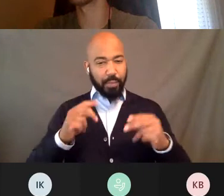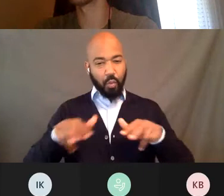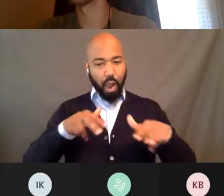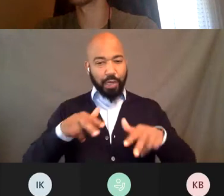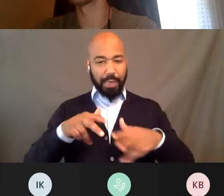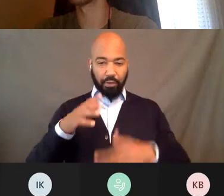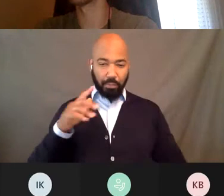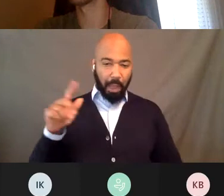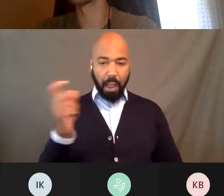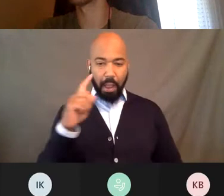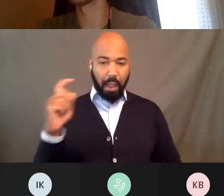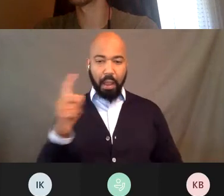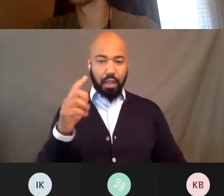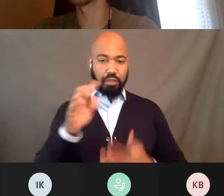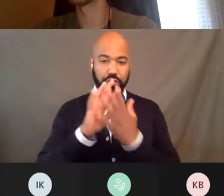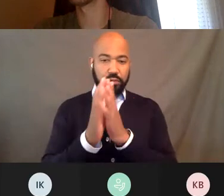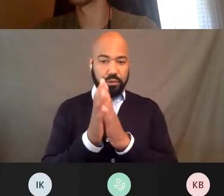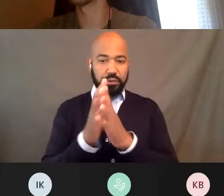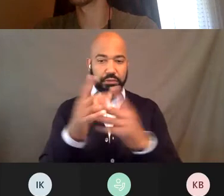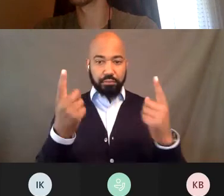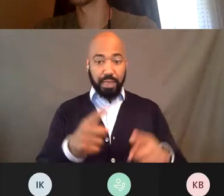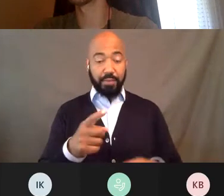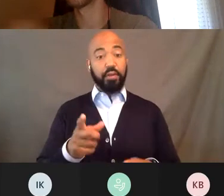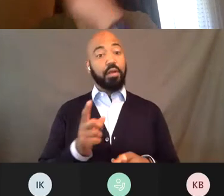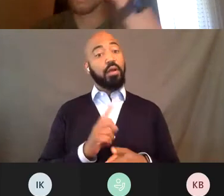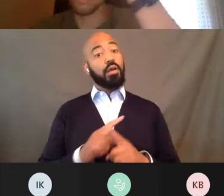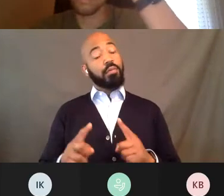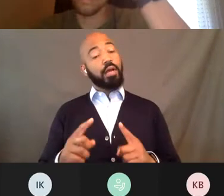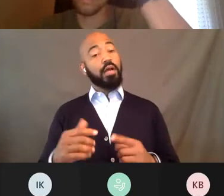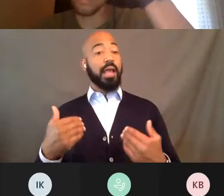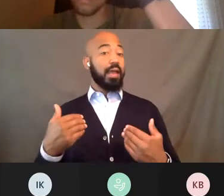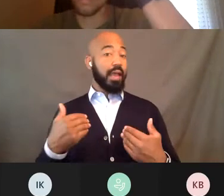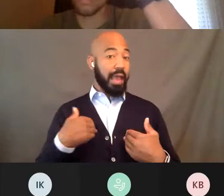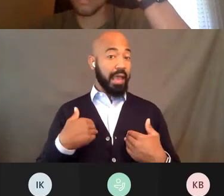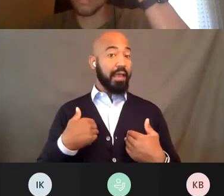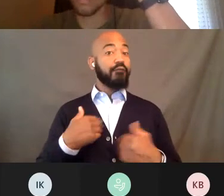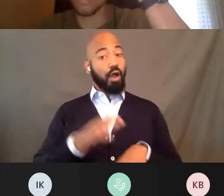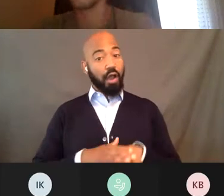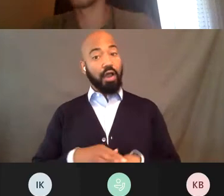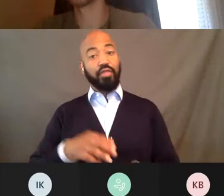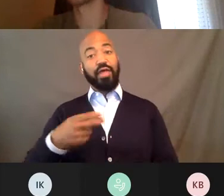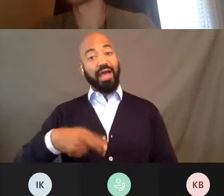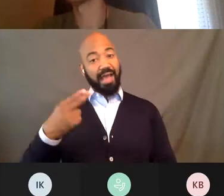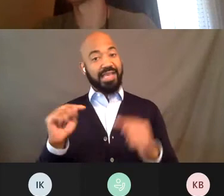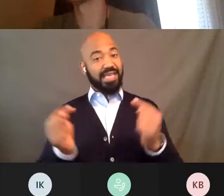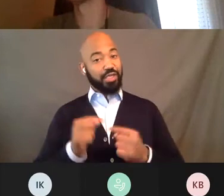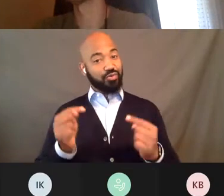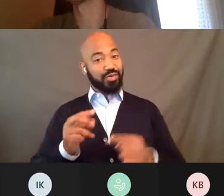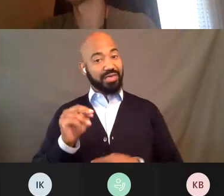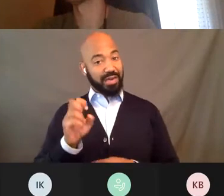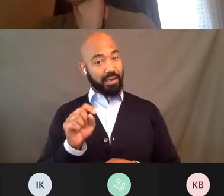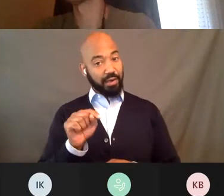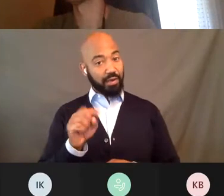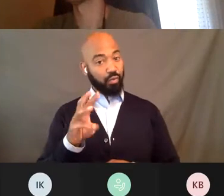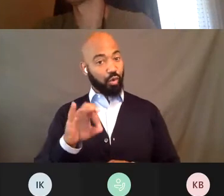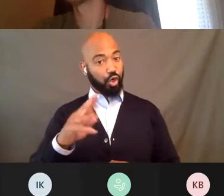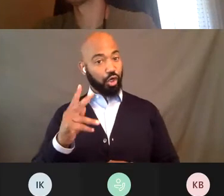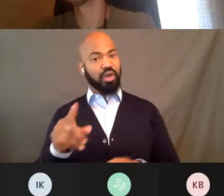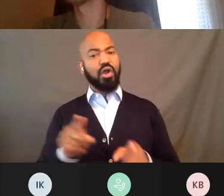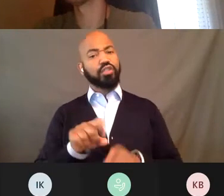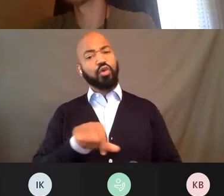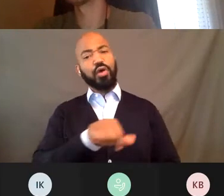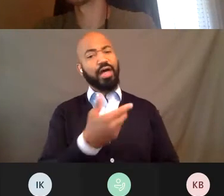but it's also one of the areas that is on the pedestrian high injury network, in addition to many of the areas that you've highlighted. So I